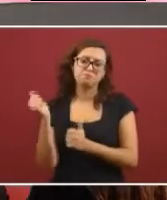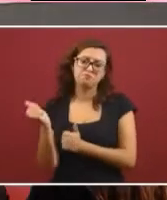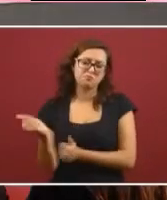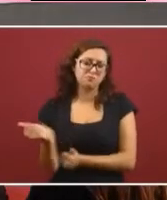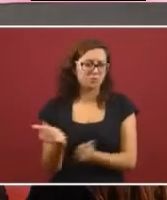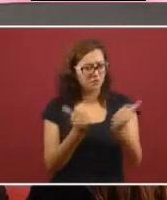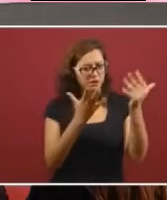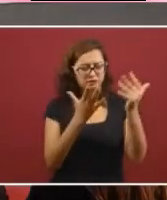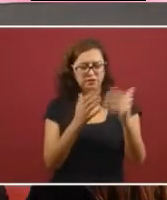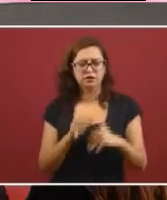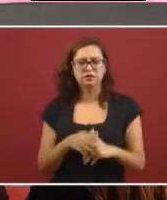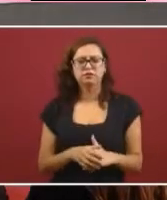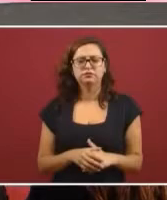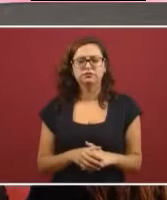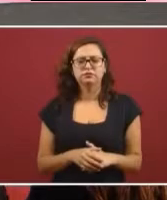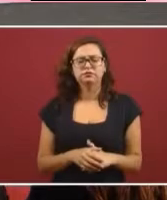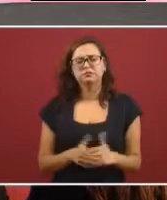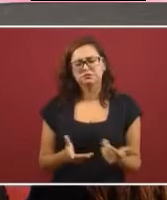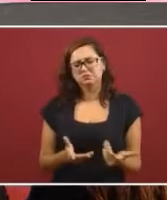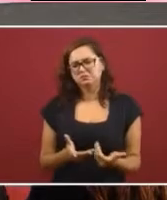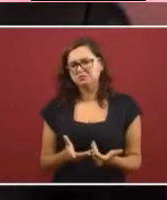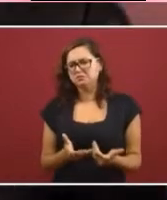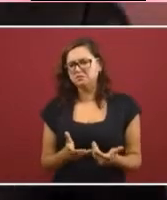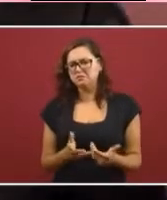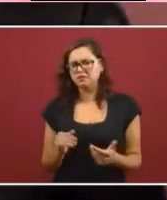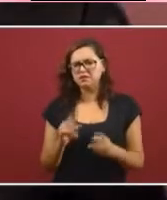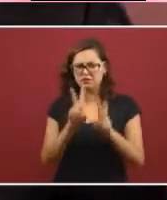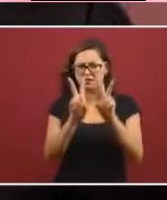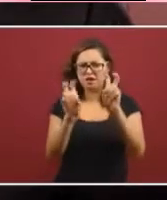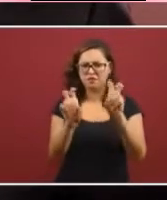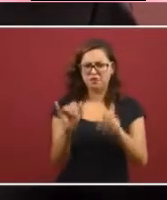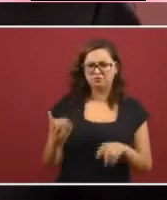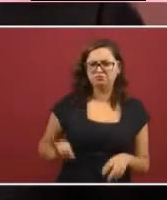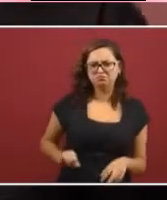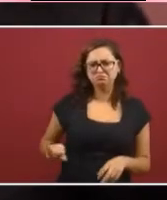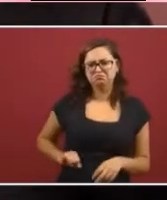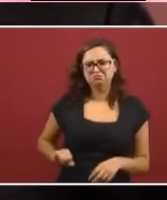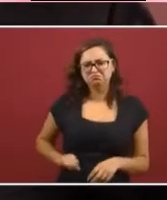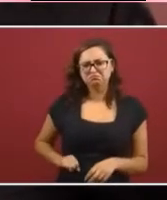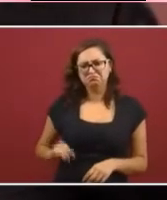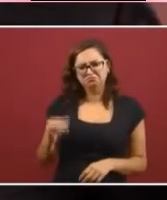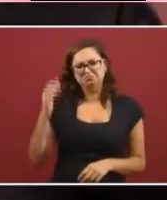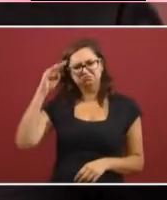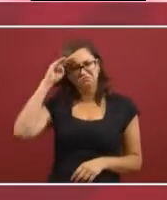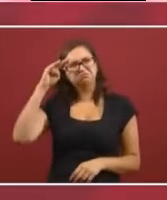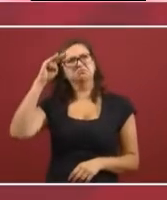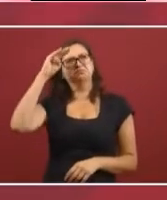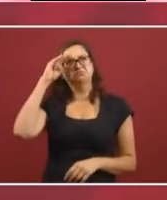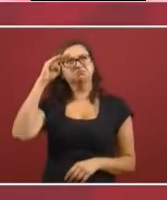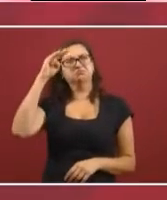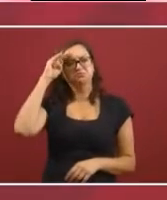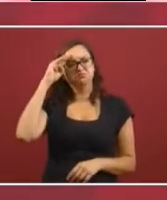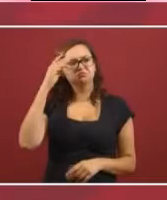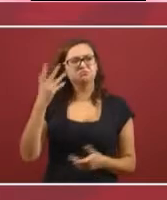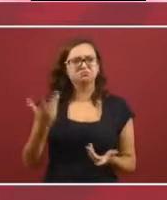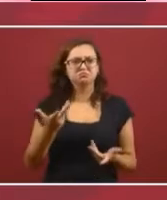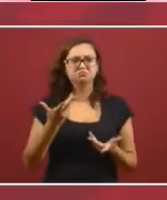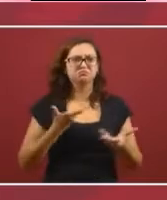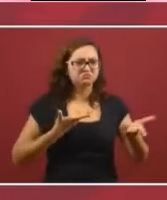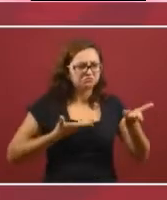Porque es buena la relación. Because the relations are nos actually escucha. Good. They do listen to us.